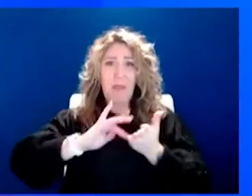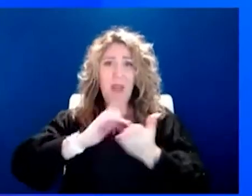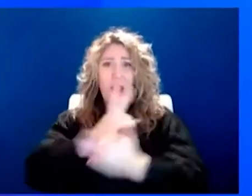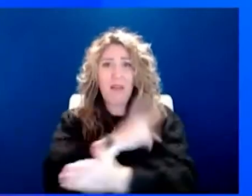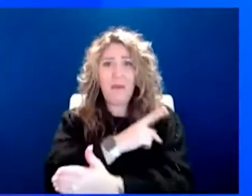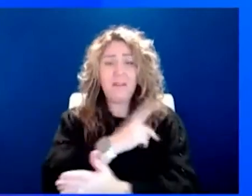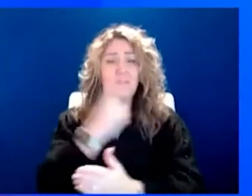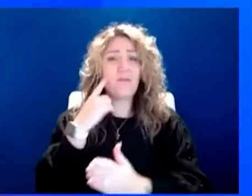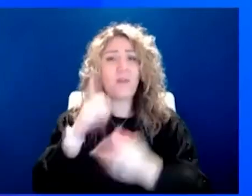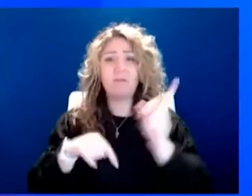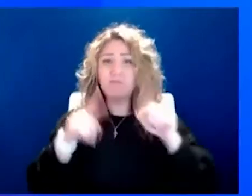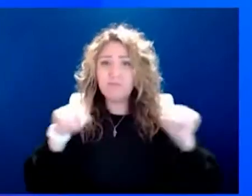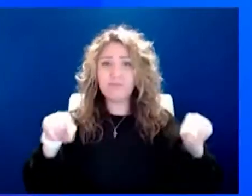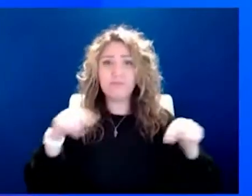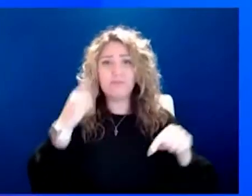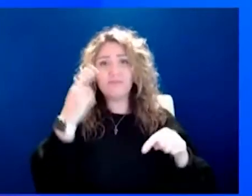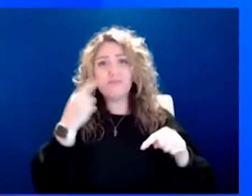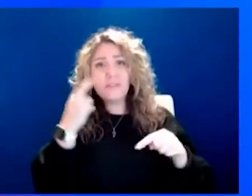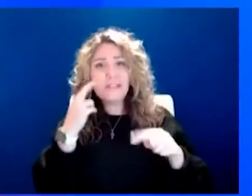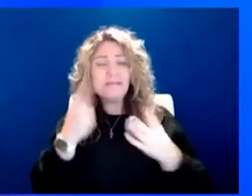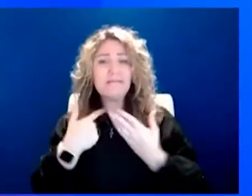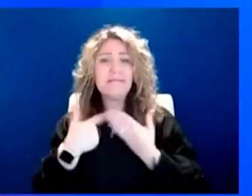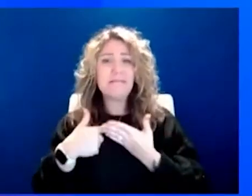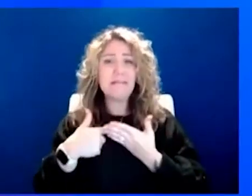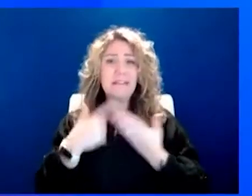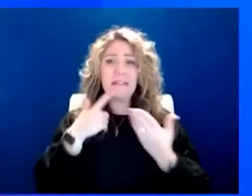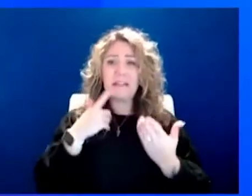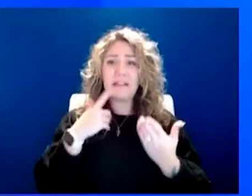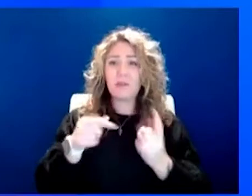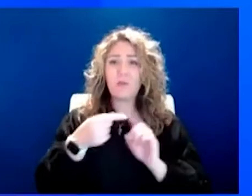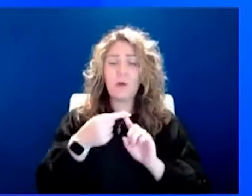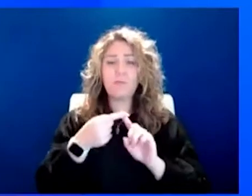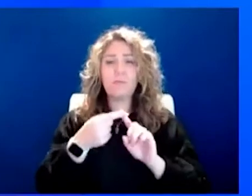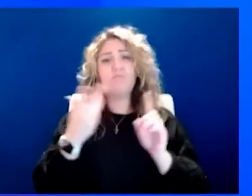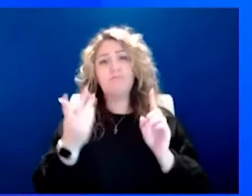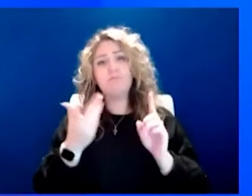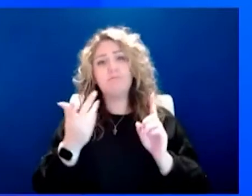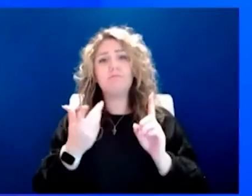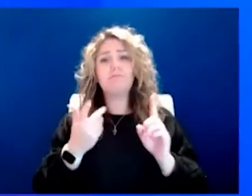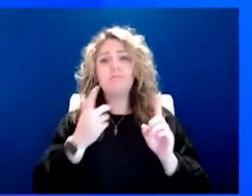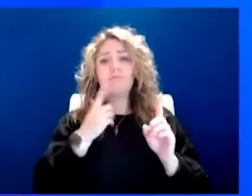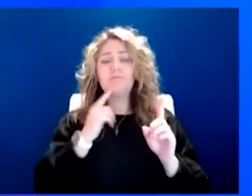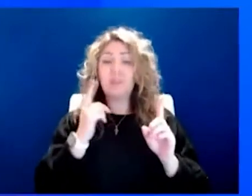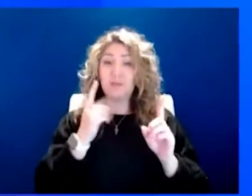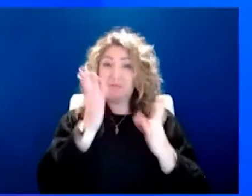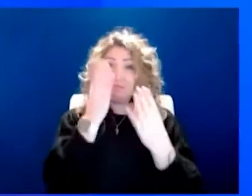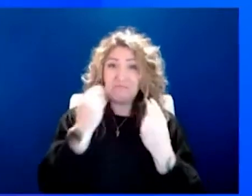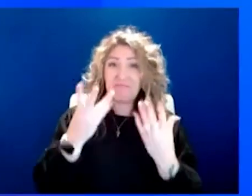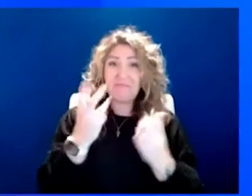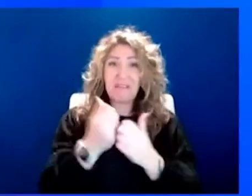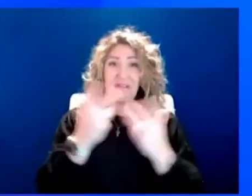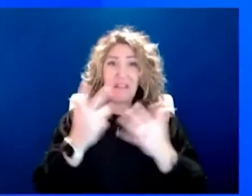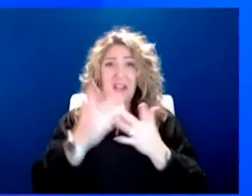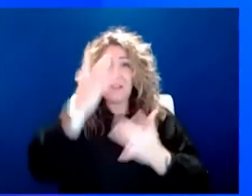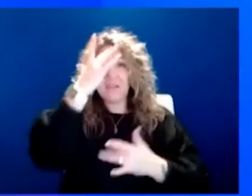reasons that we've already talked about before when we were we just know that there are a lot of sick patients out in the community, and some waited a little